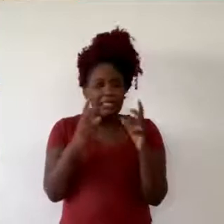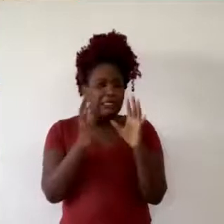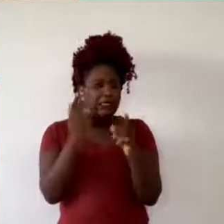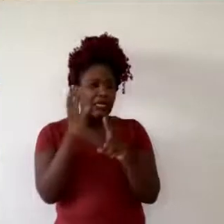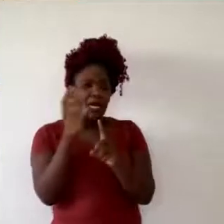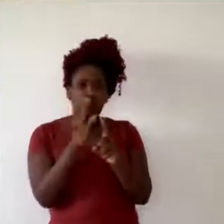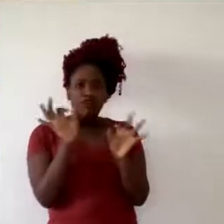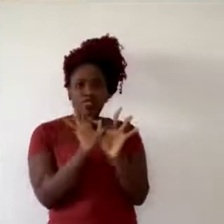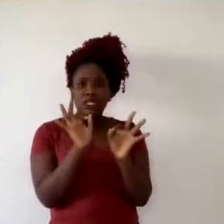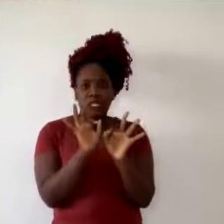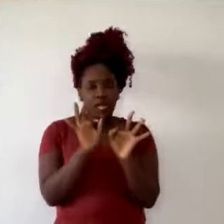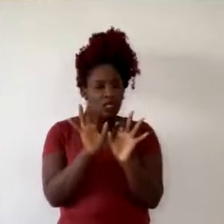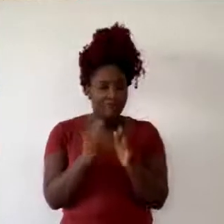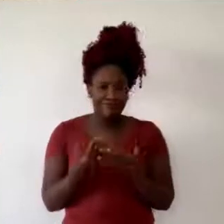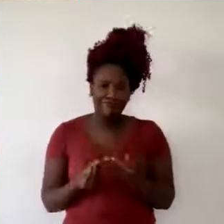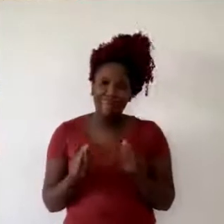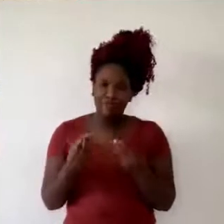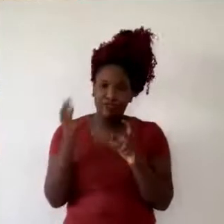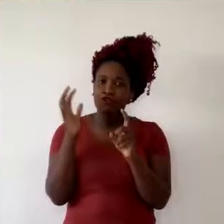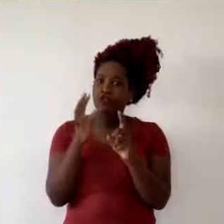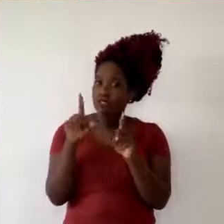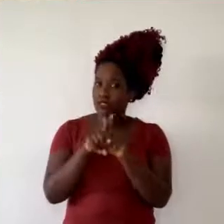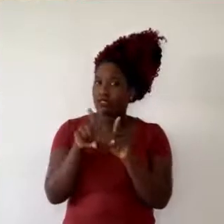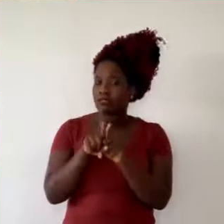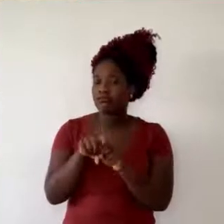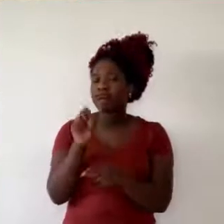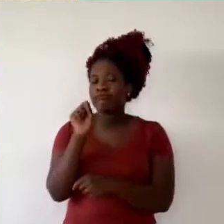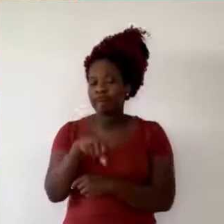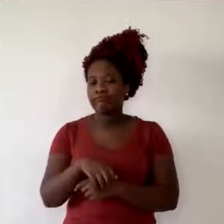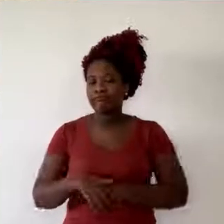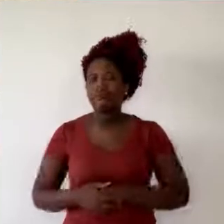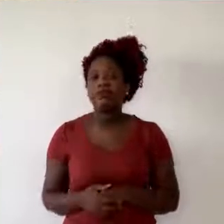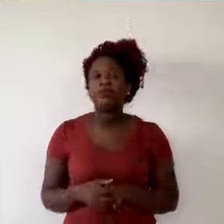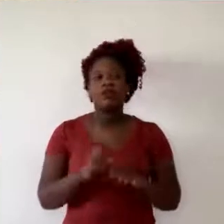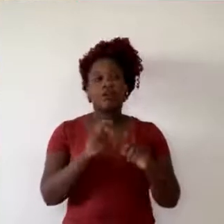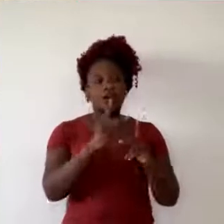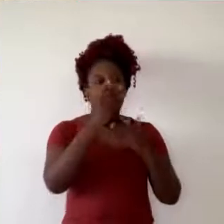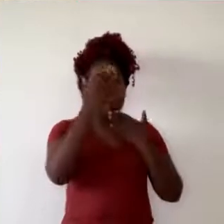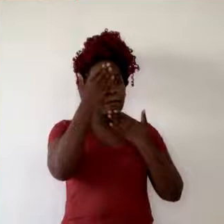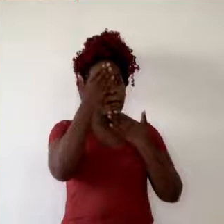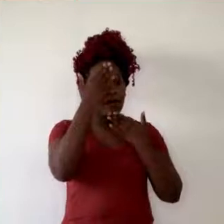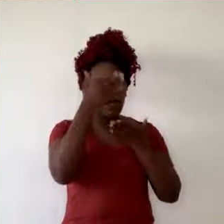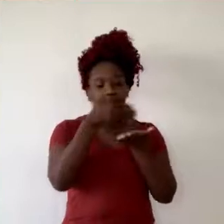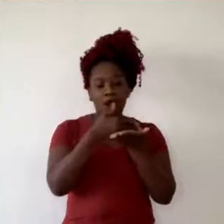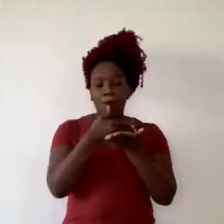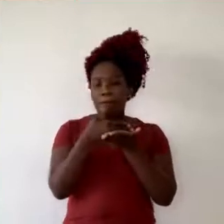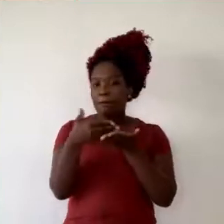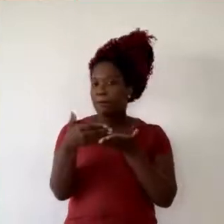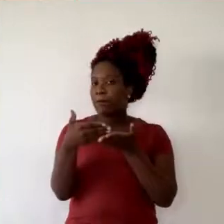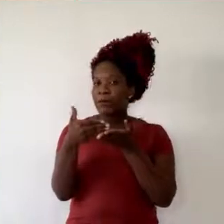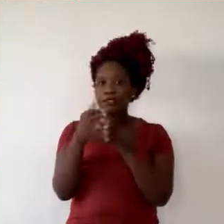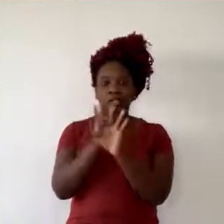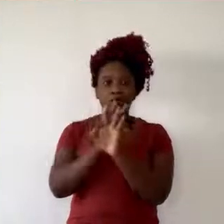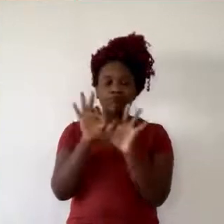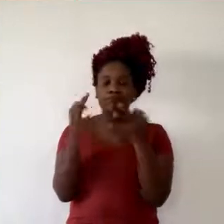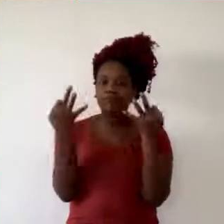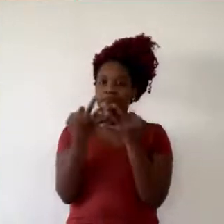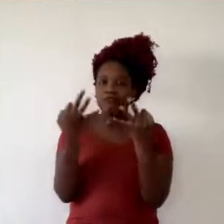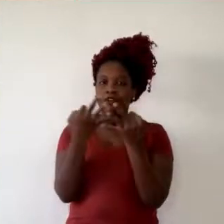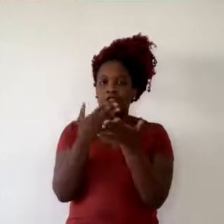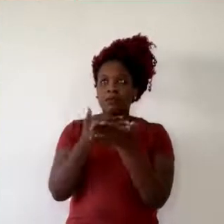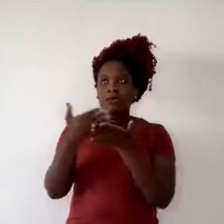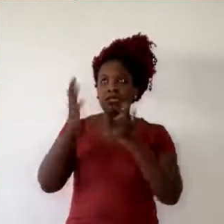this type of issues of violence, domestic violence. Wonderful way for us to start to